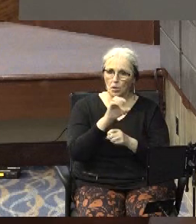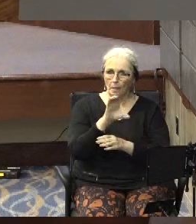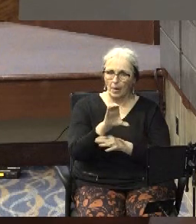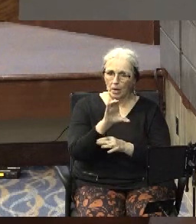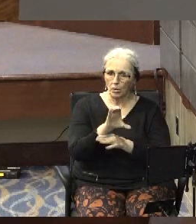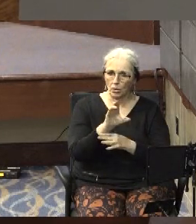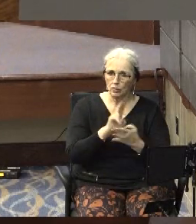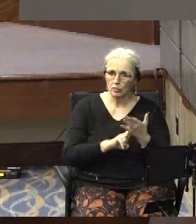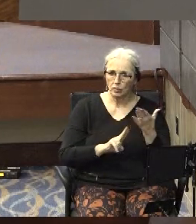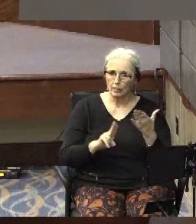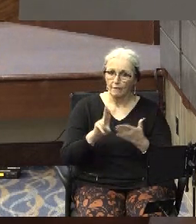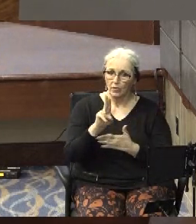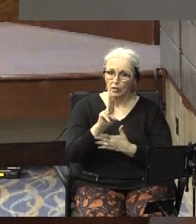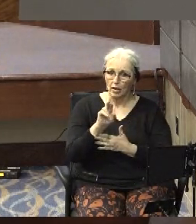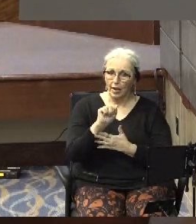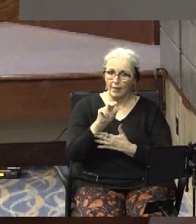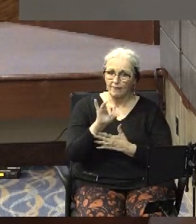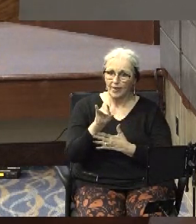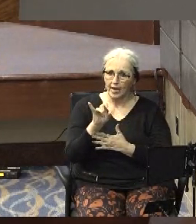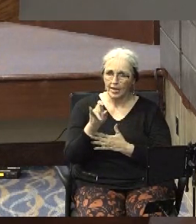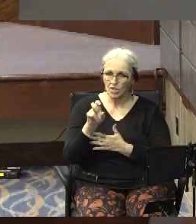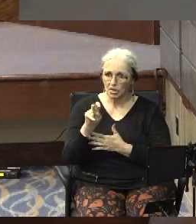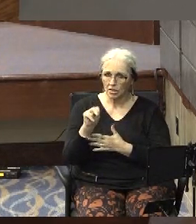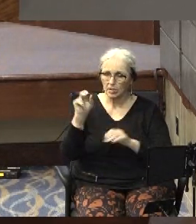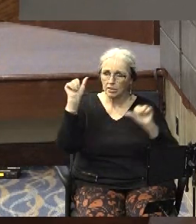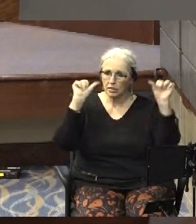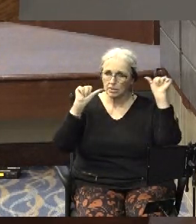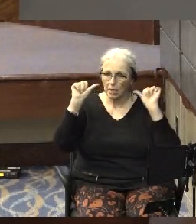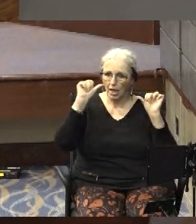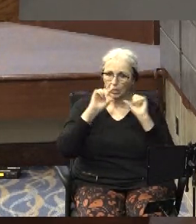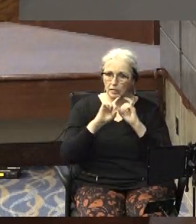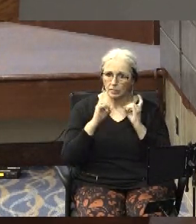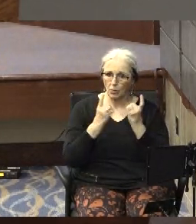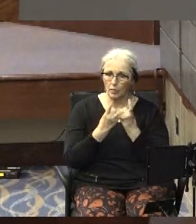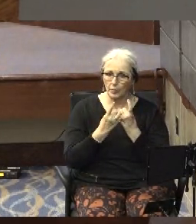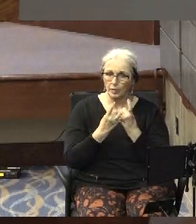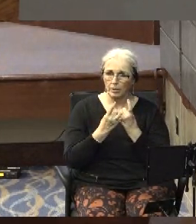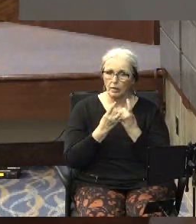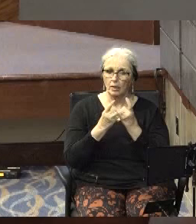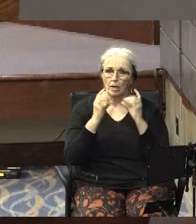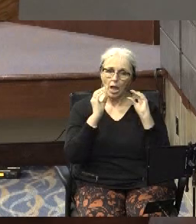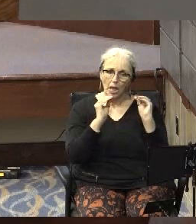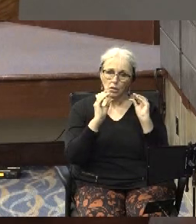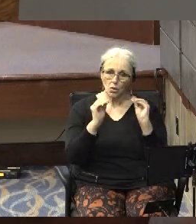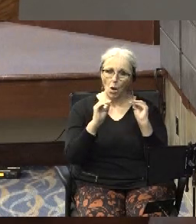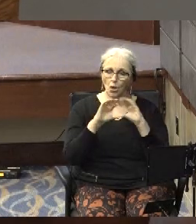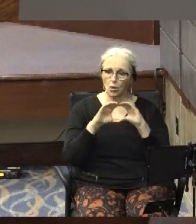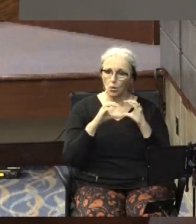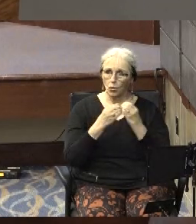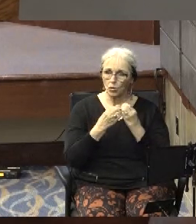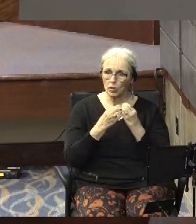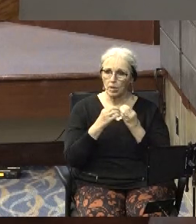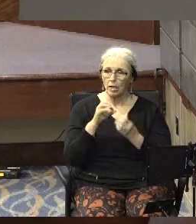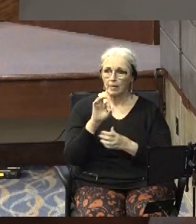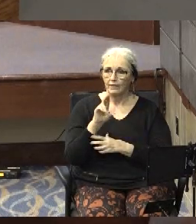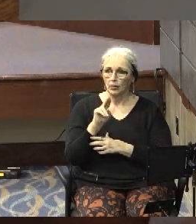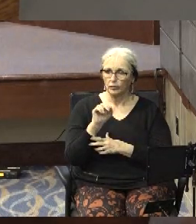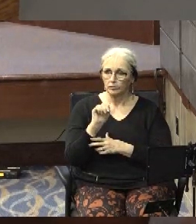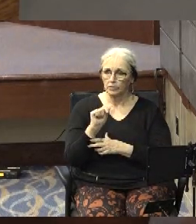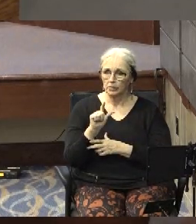University in their aviation sciences department, where I taught courses on fuels and